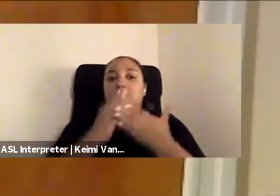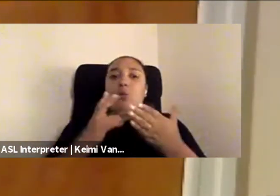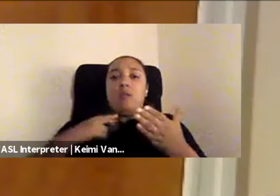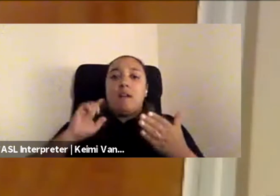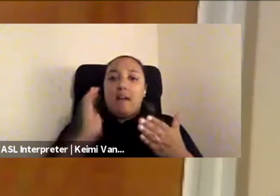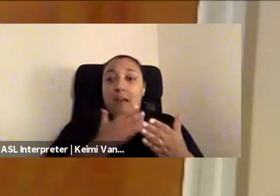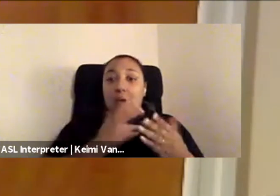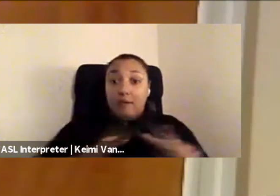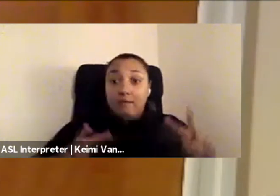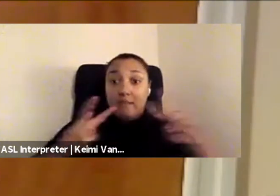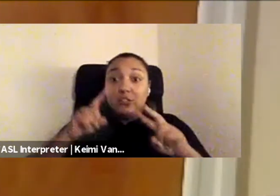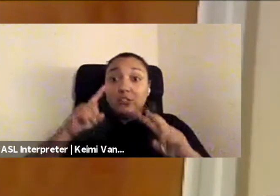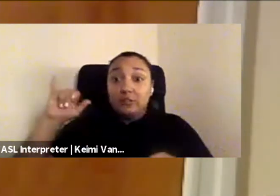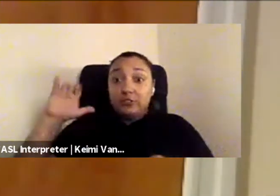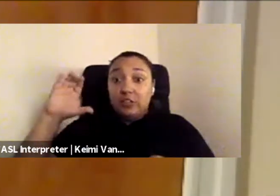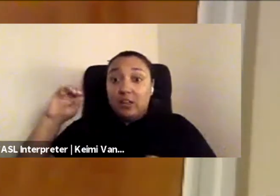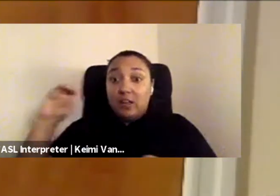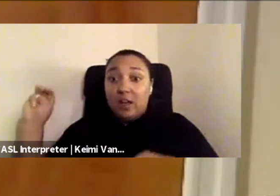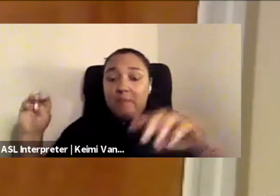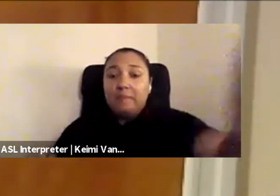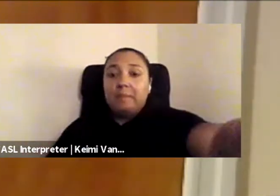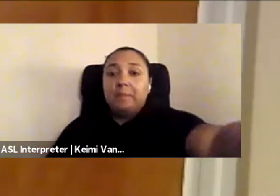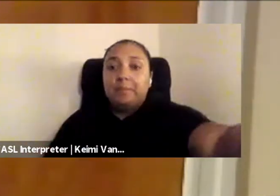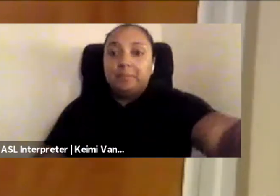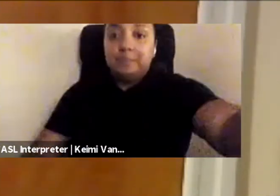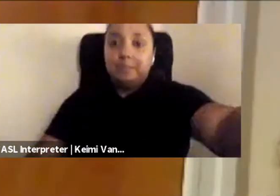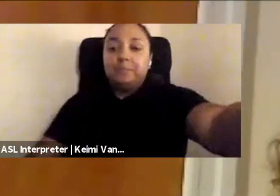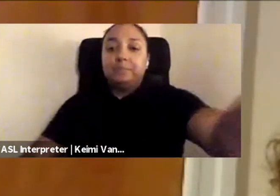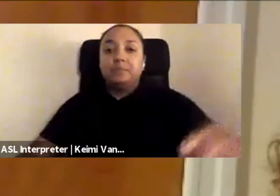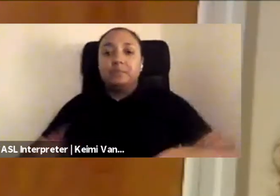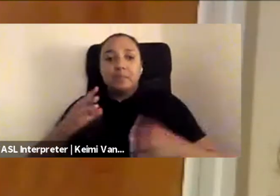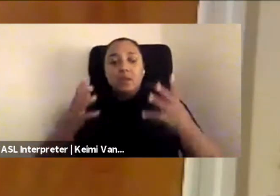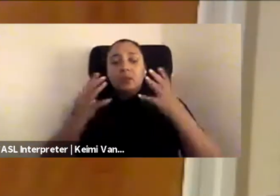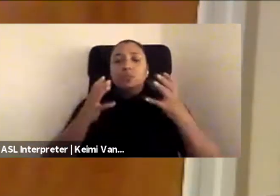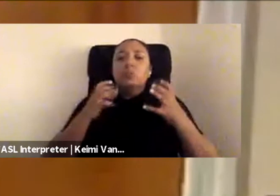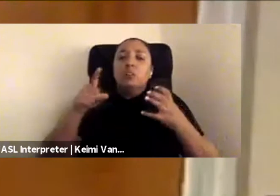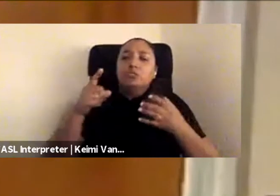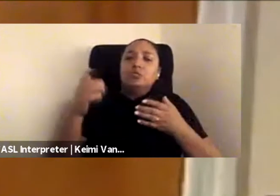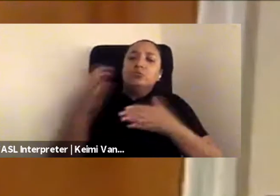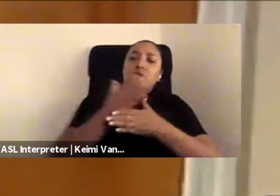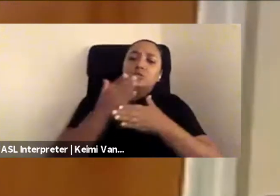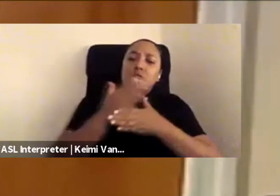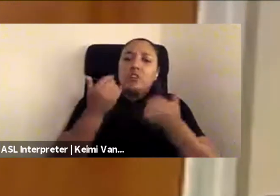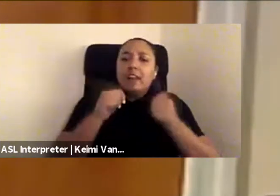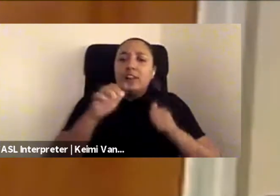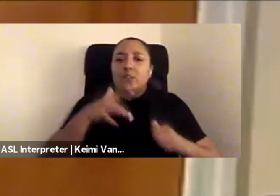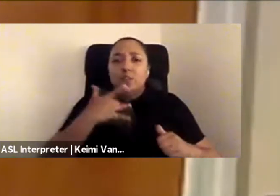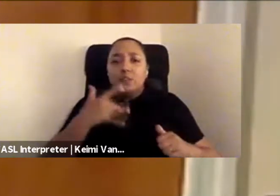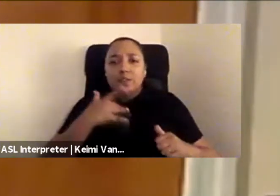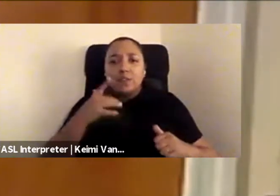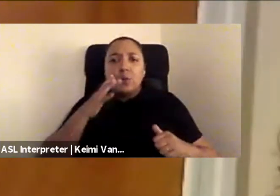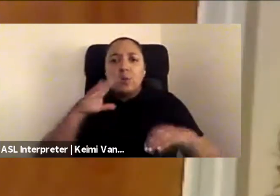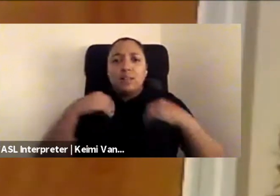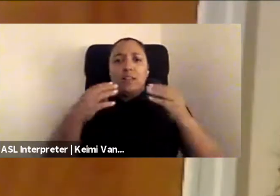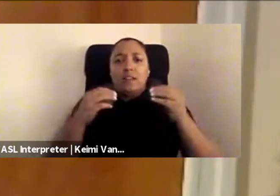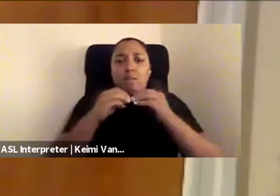bring you all in to share resources of any capacity that you think would be helpful for this group. Those who are looking for grant support